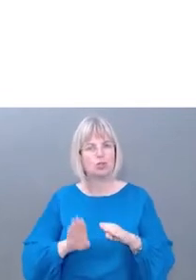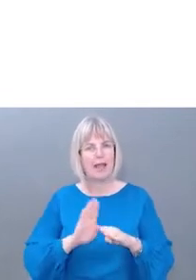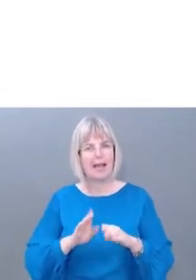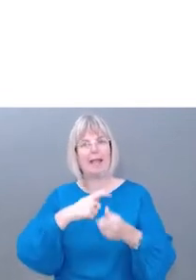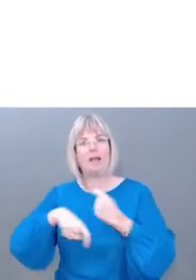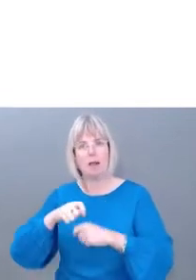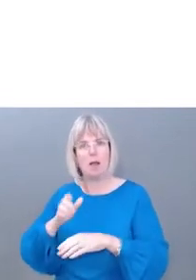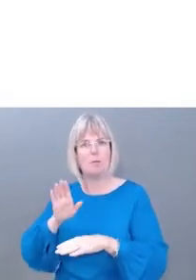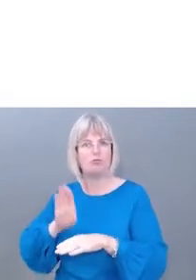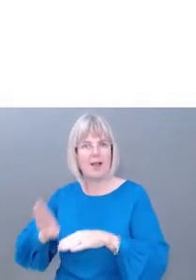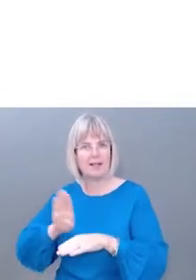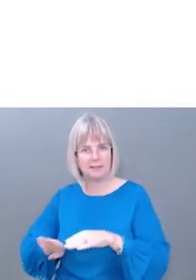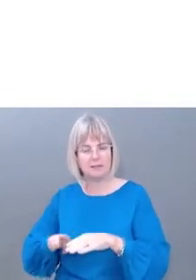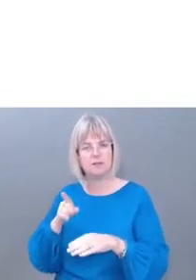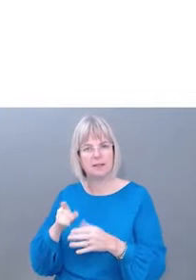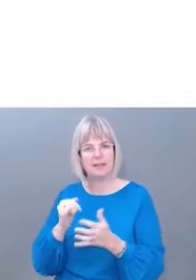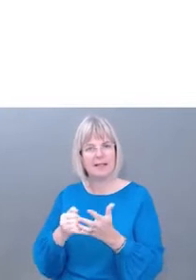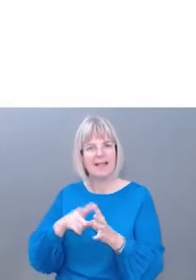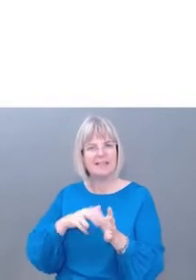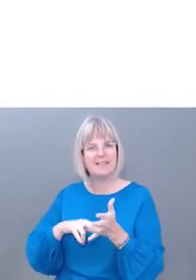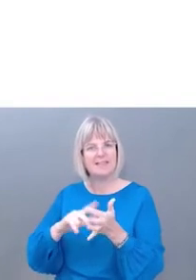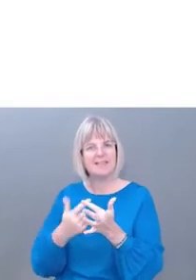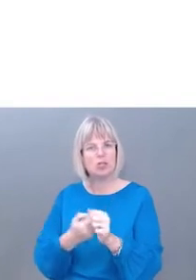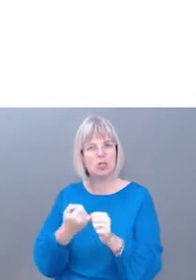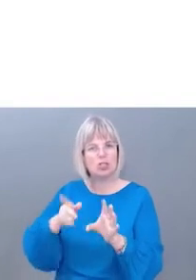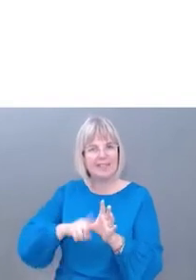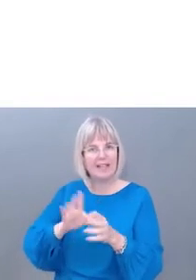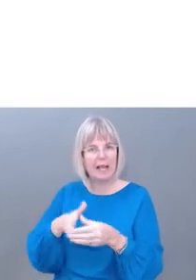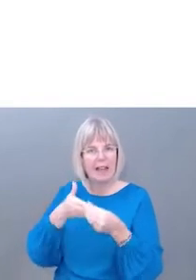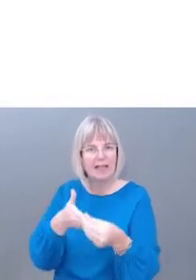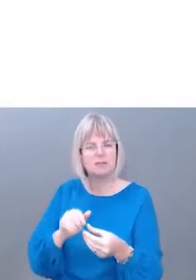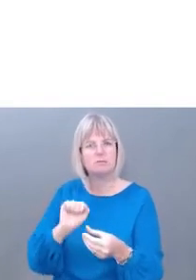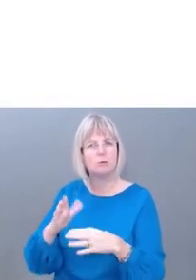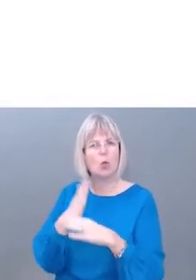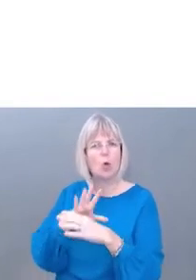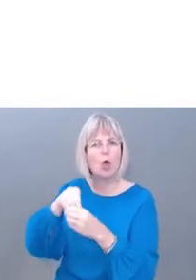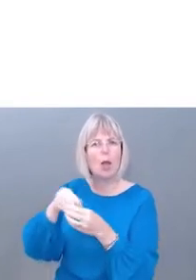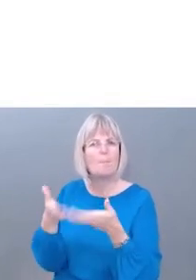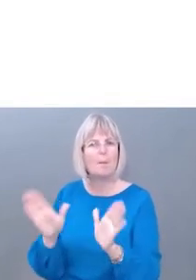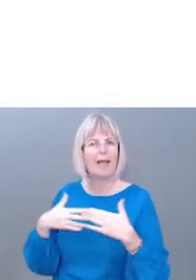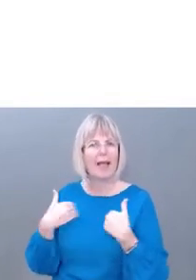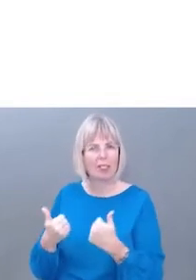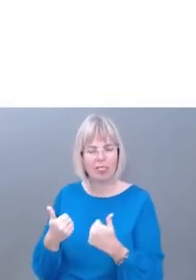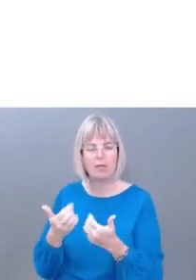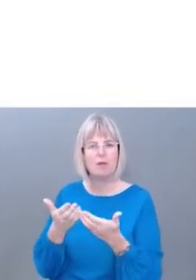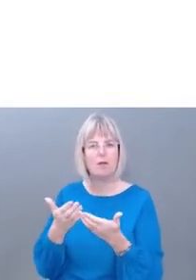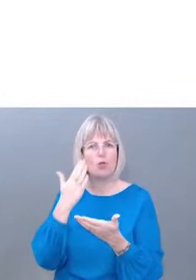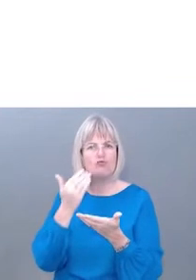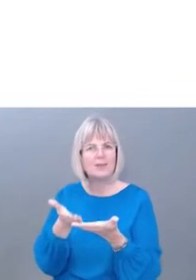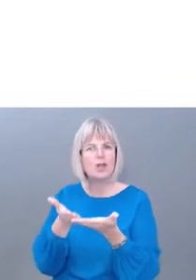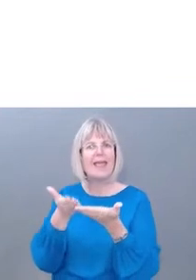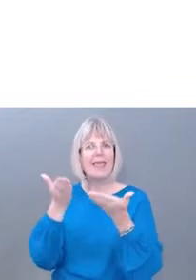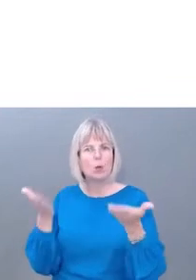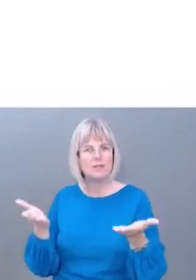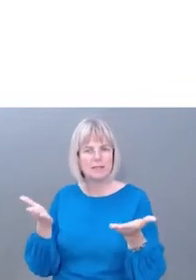Synergy Leads and her experience of work in public health to target racial inequity and access to mental health services, where